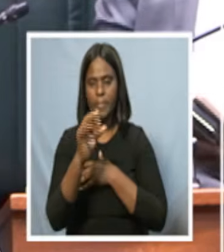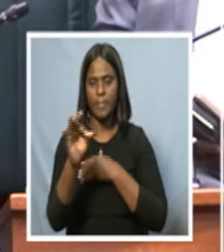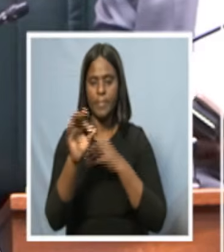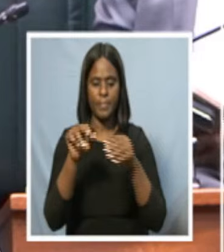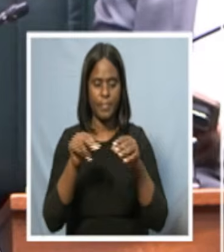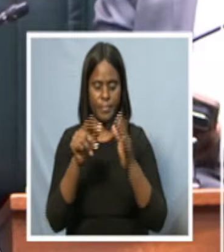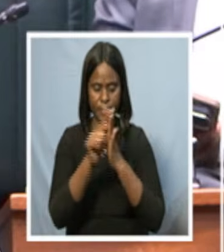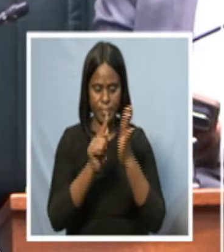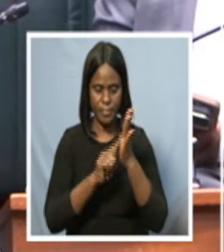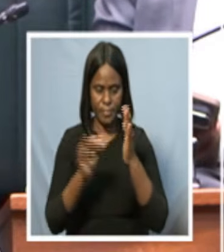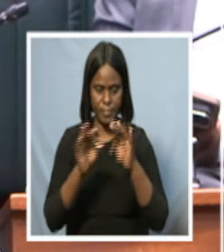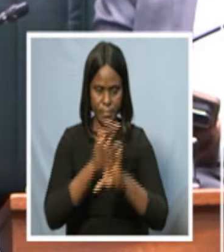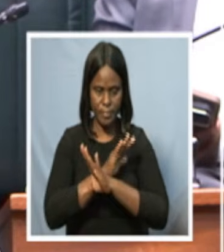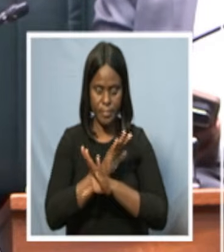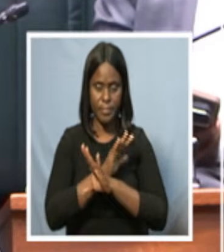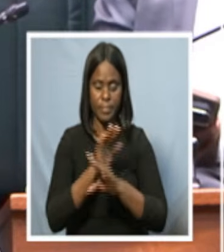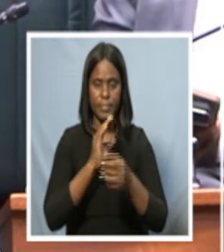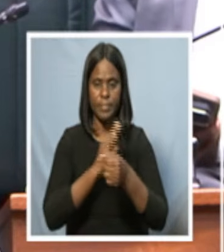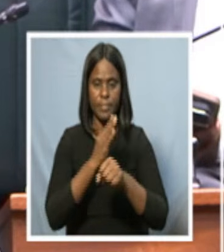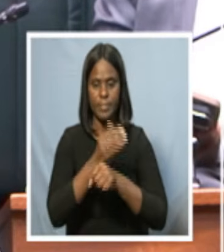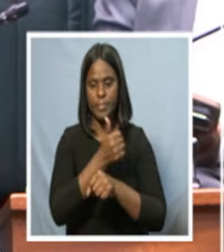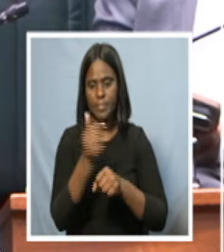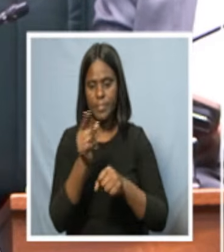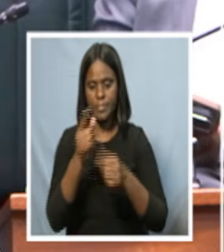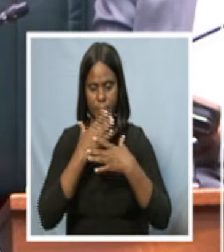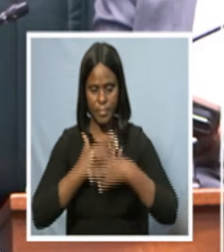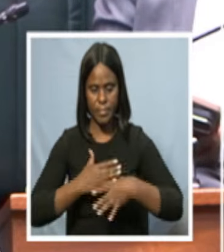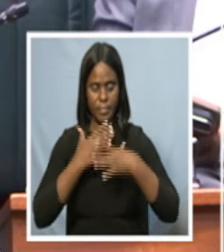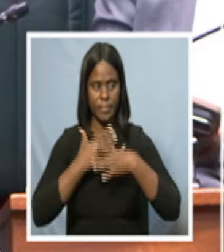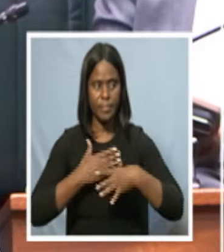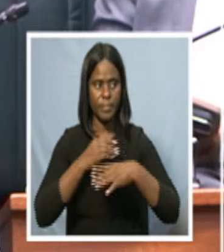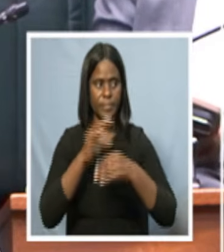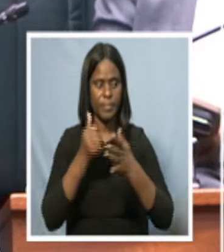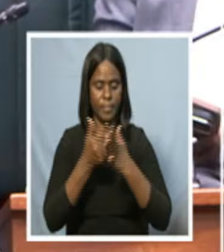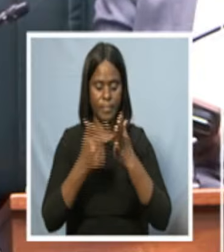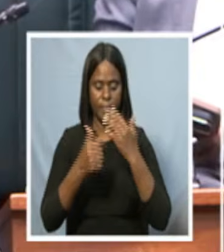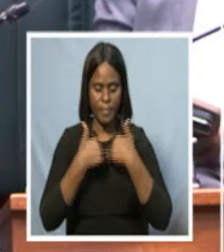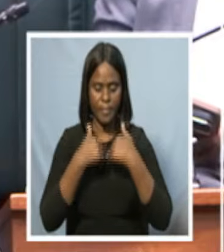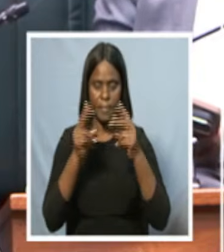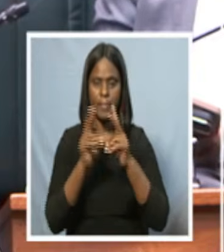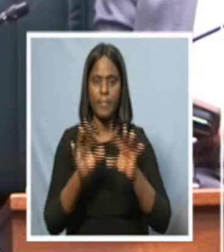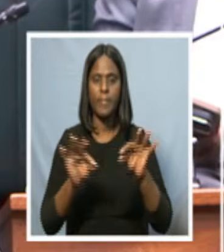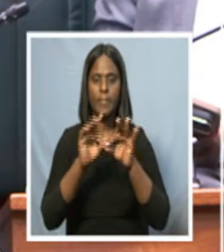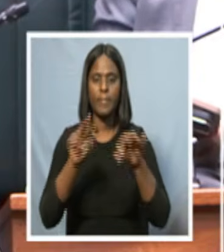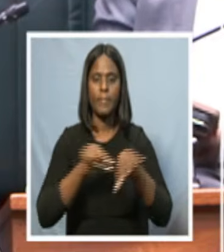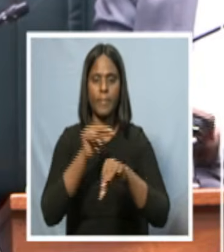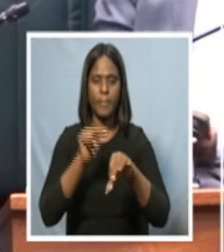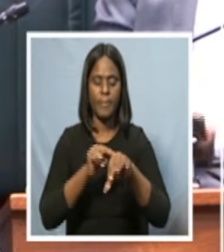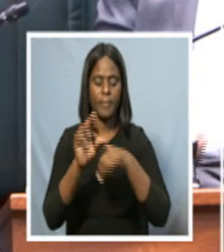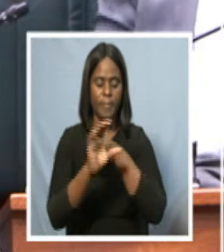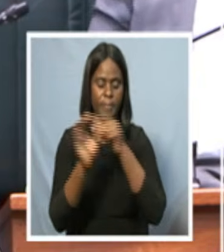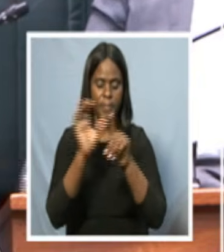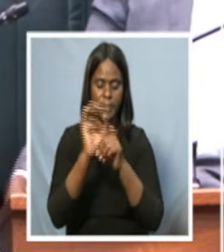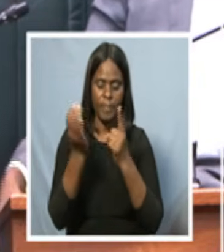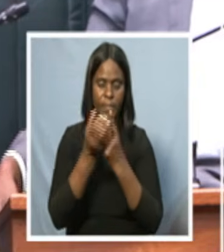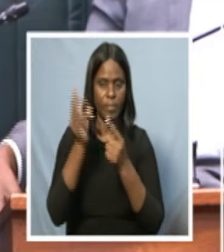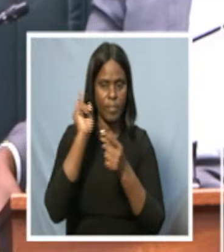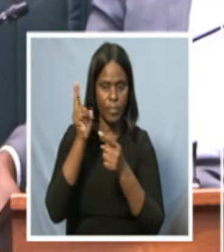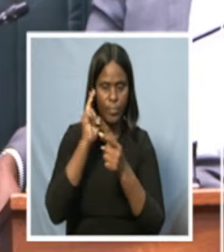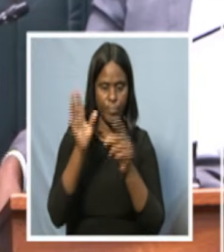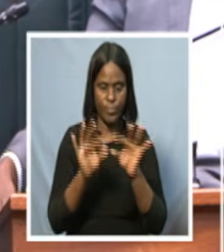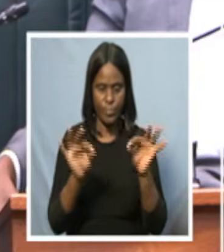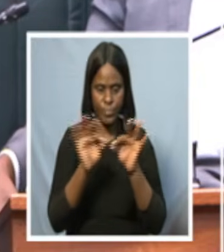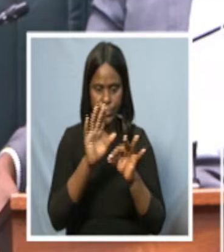the laws of Zambia. While these holidays are of great national, cultural, and historical